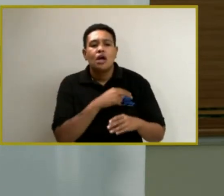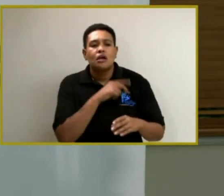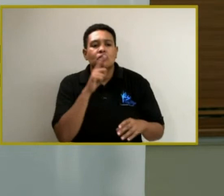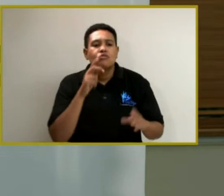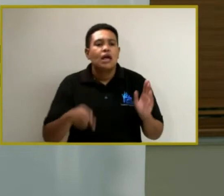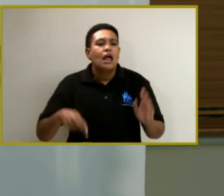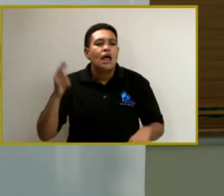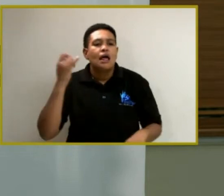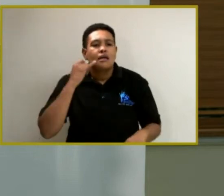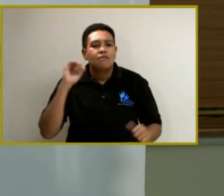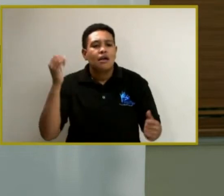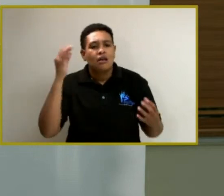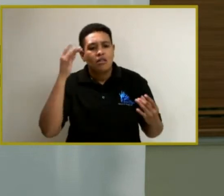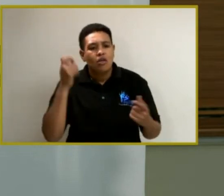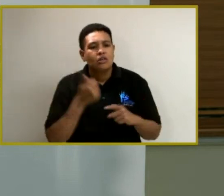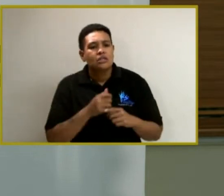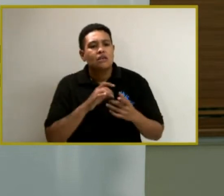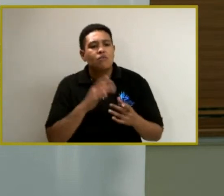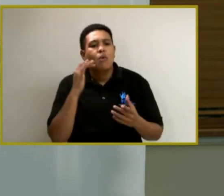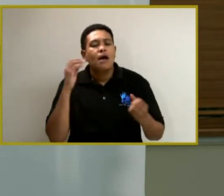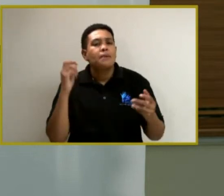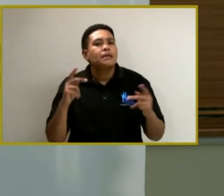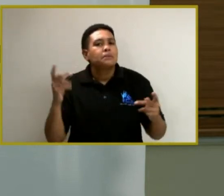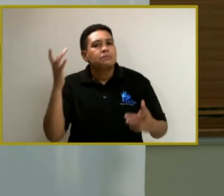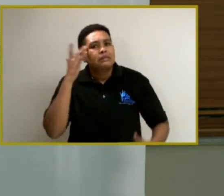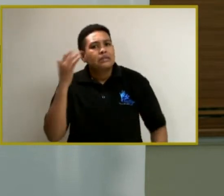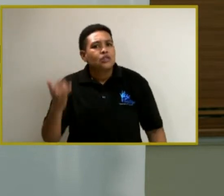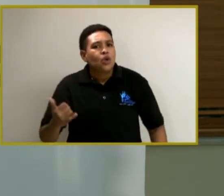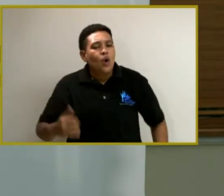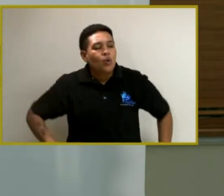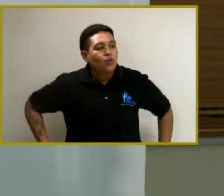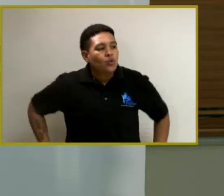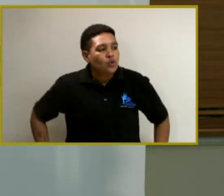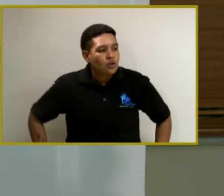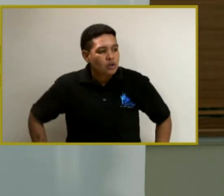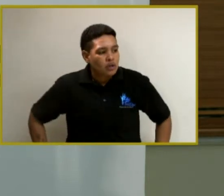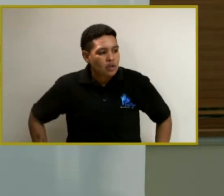high, if any thoughts as to why so many persons are getting sick at this time.